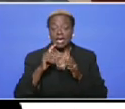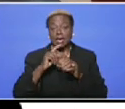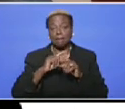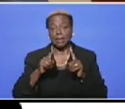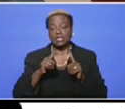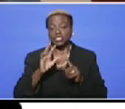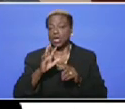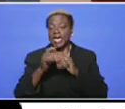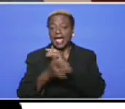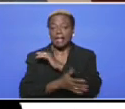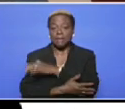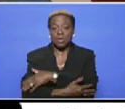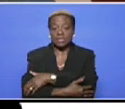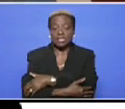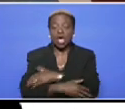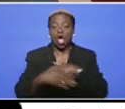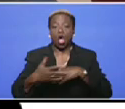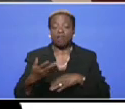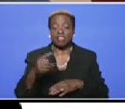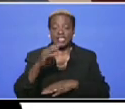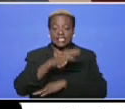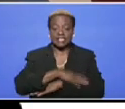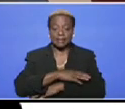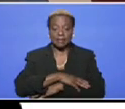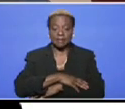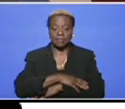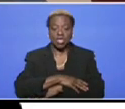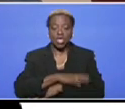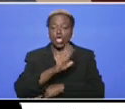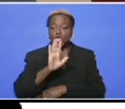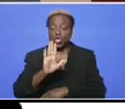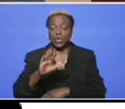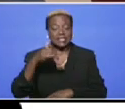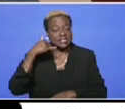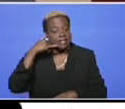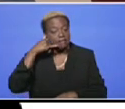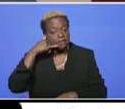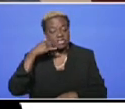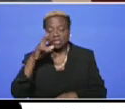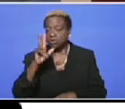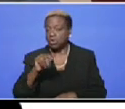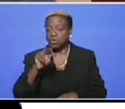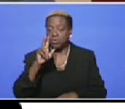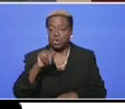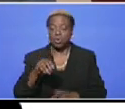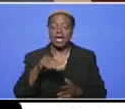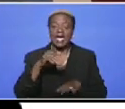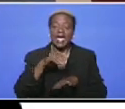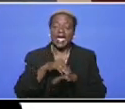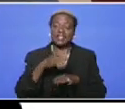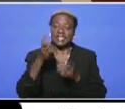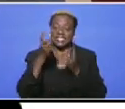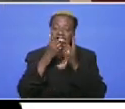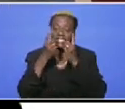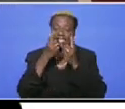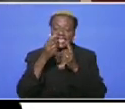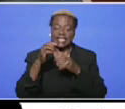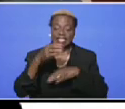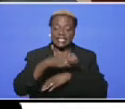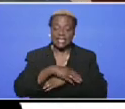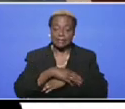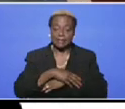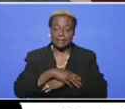the elbows are off the table. Your cell phone is a no-no at the dinner table. Dining is all about